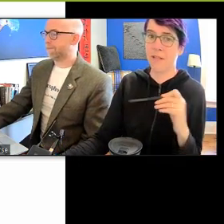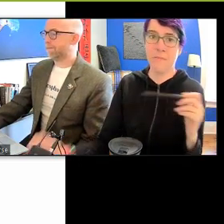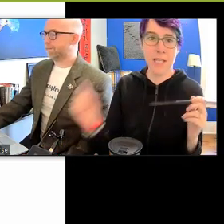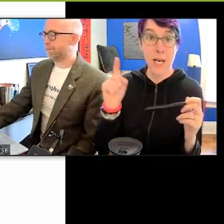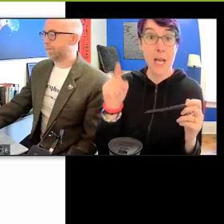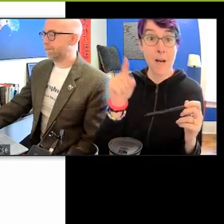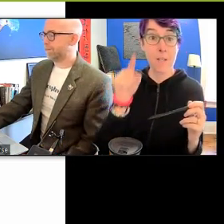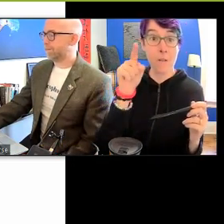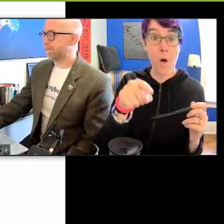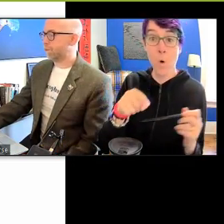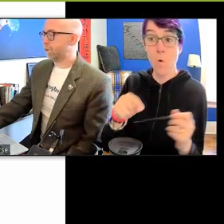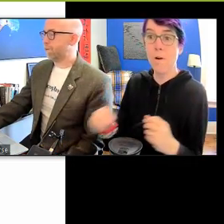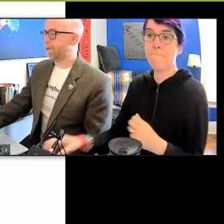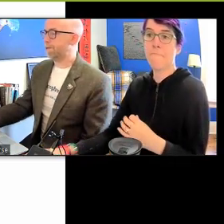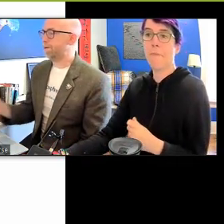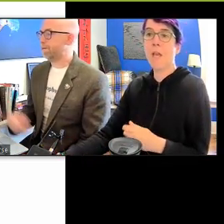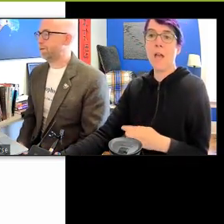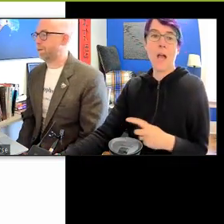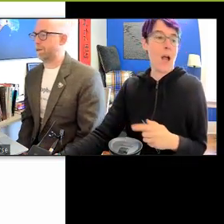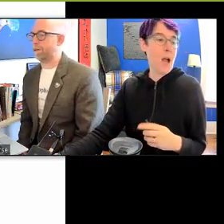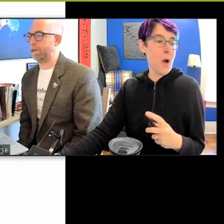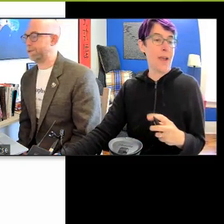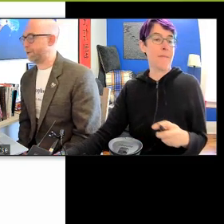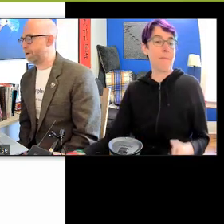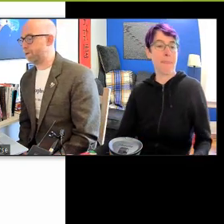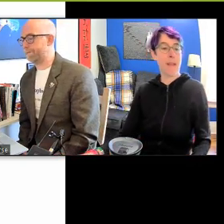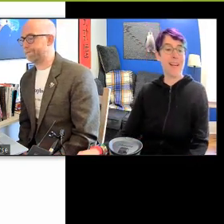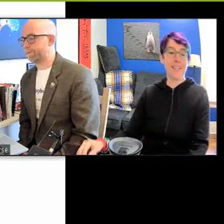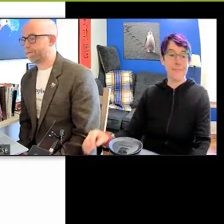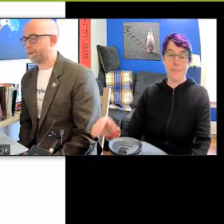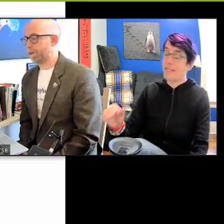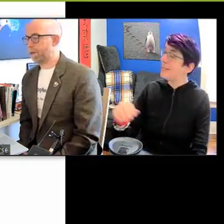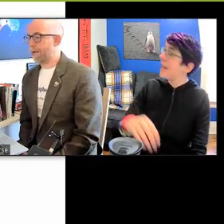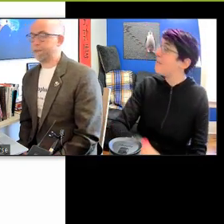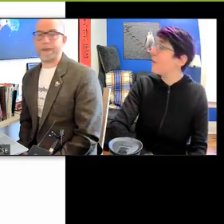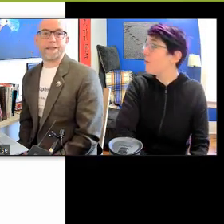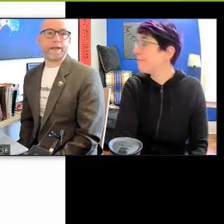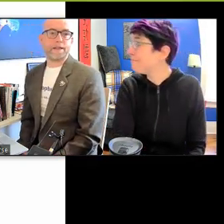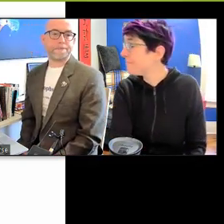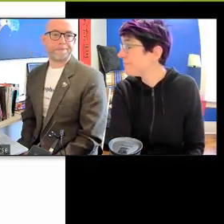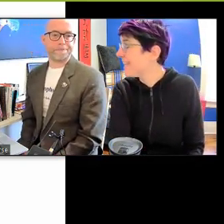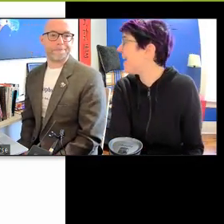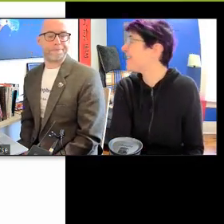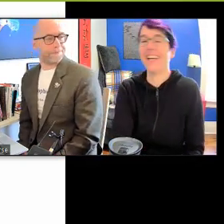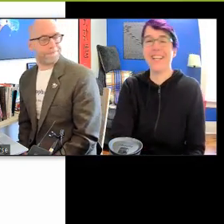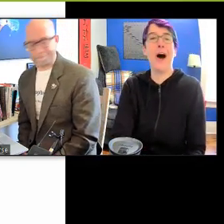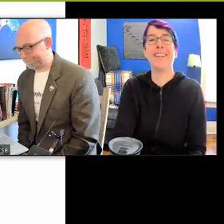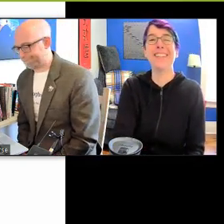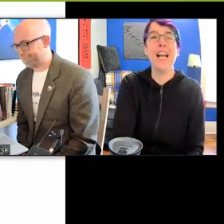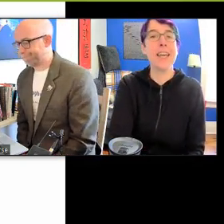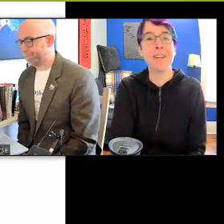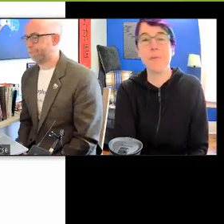better systems, let us know. We will continue to learn as we go. And so that's it. Yeah, that's it.